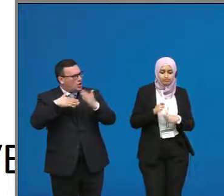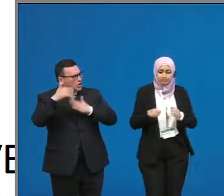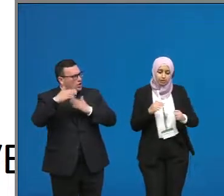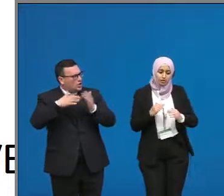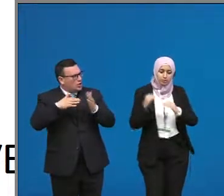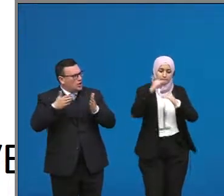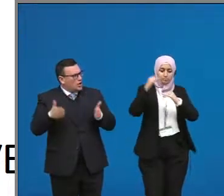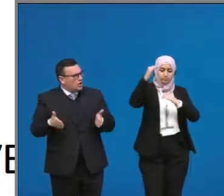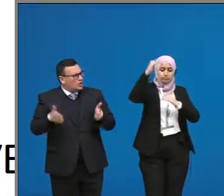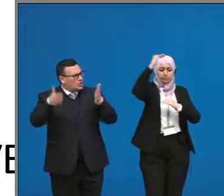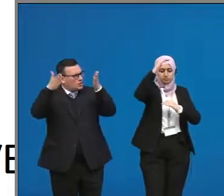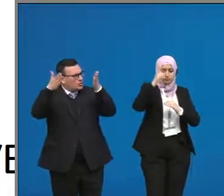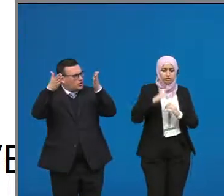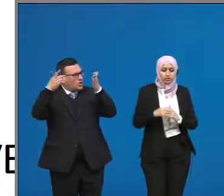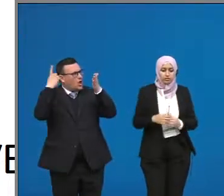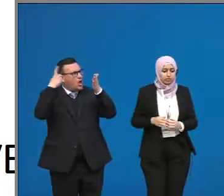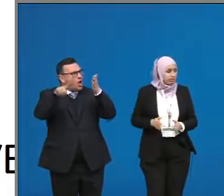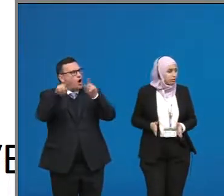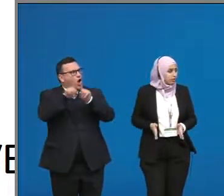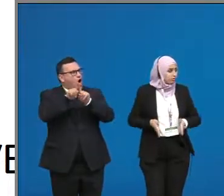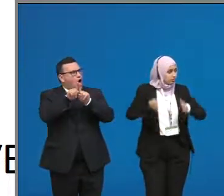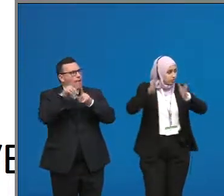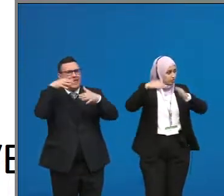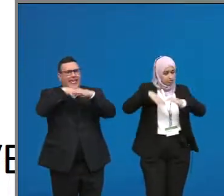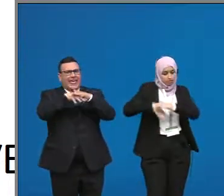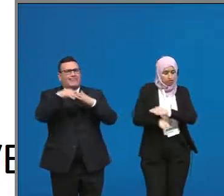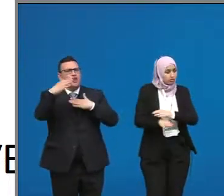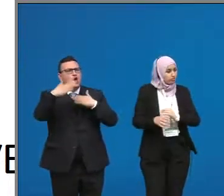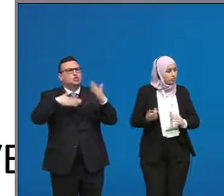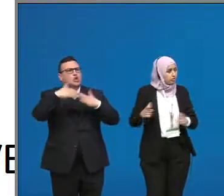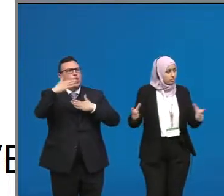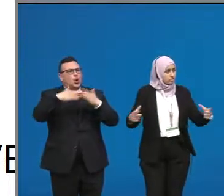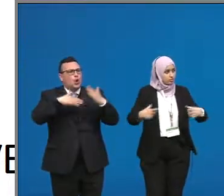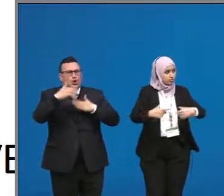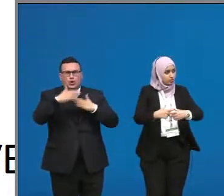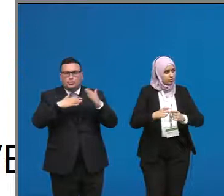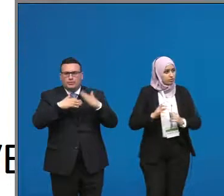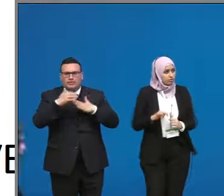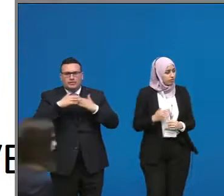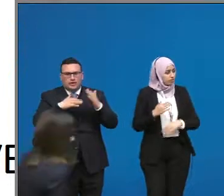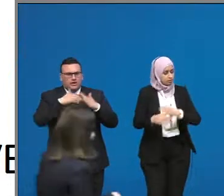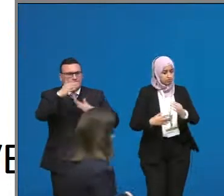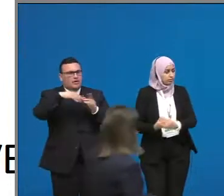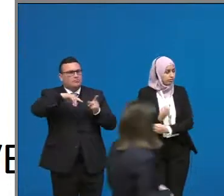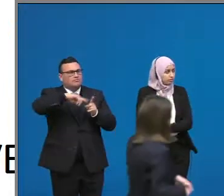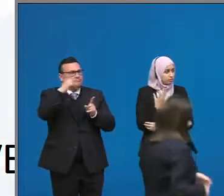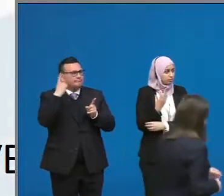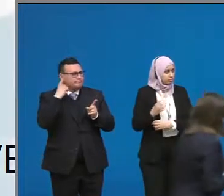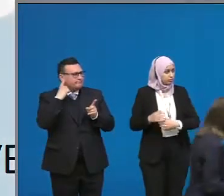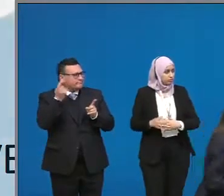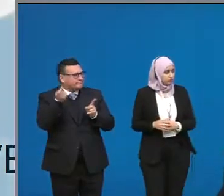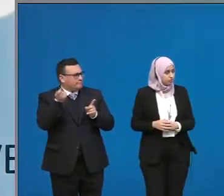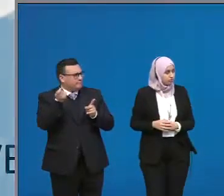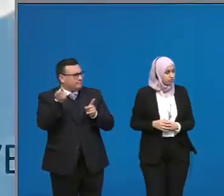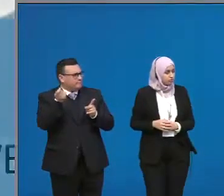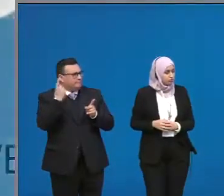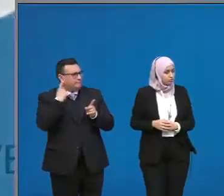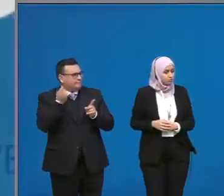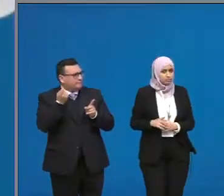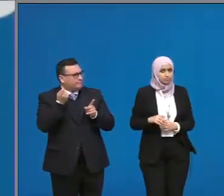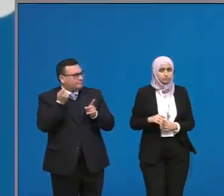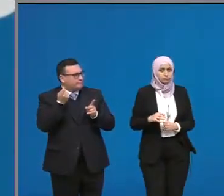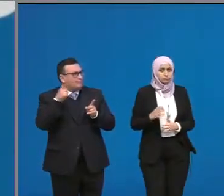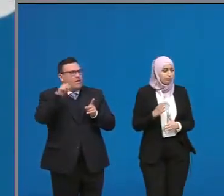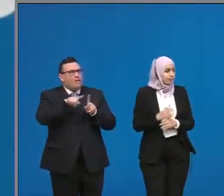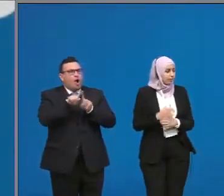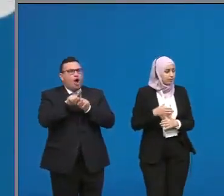socio-technical infrastructure for massive open online education